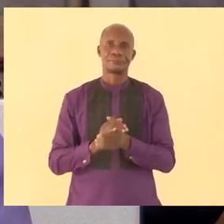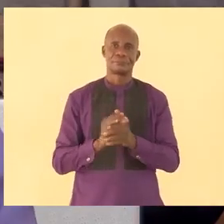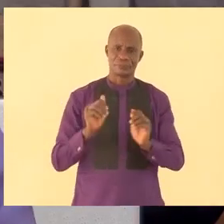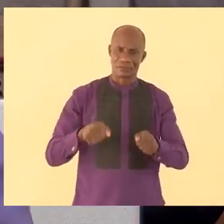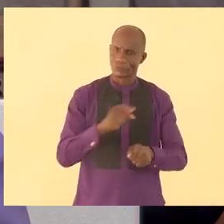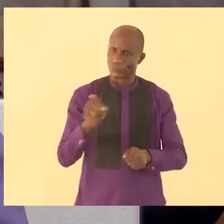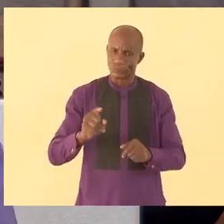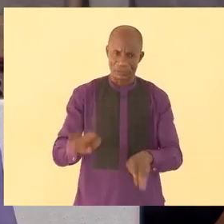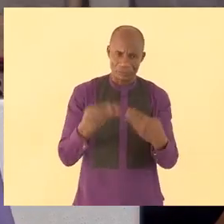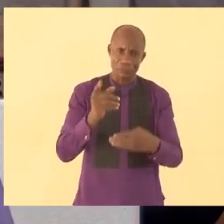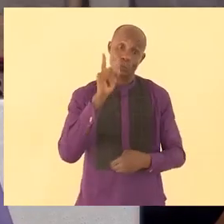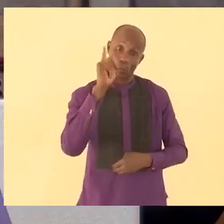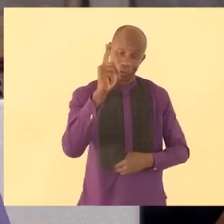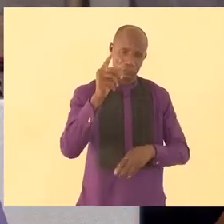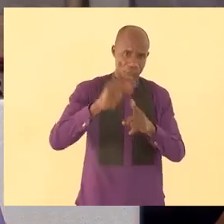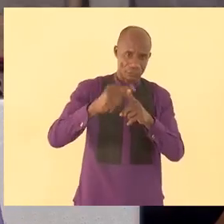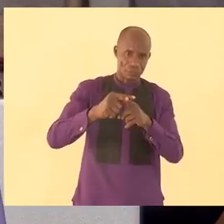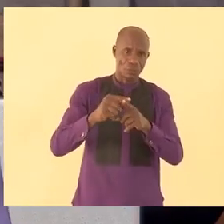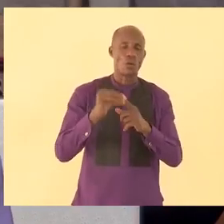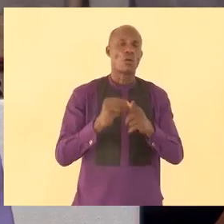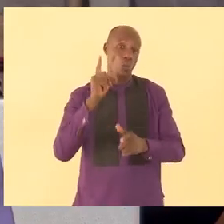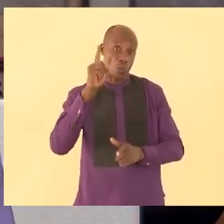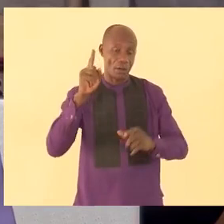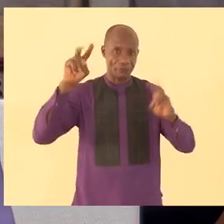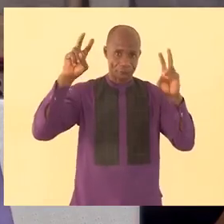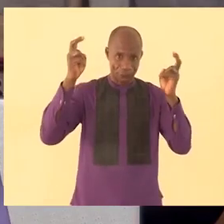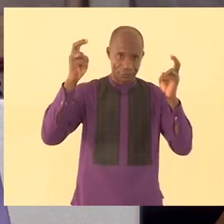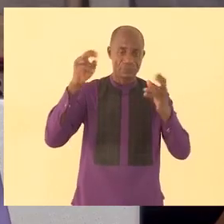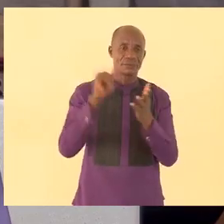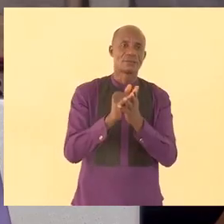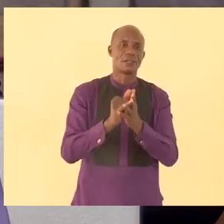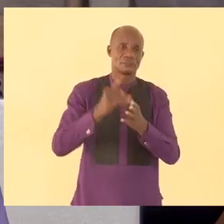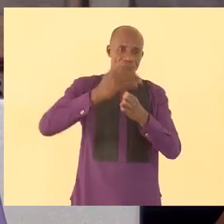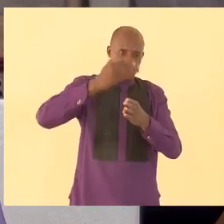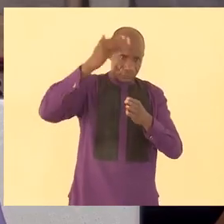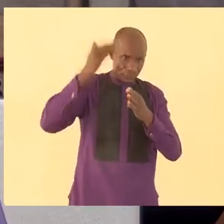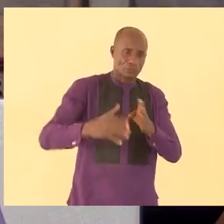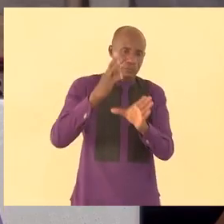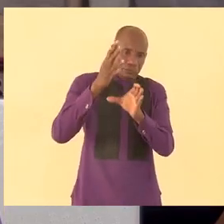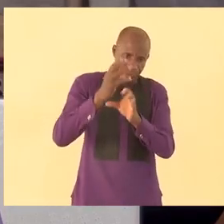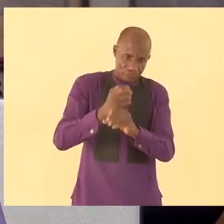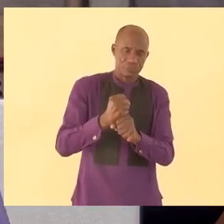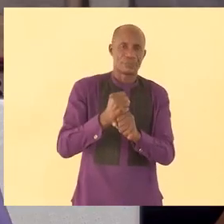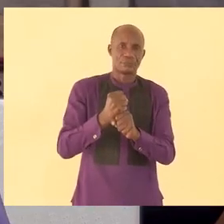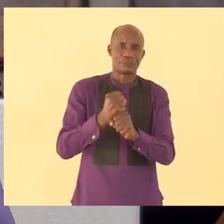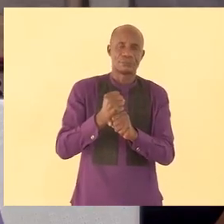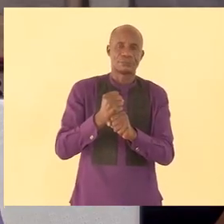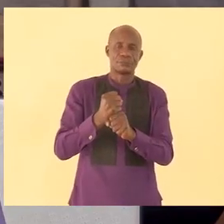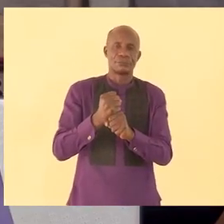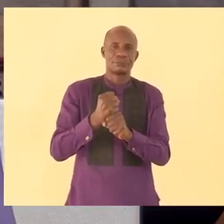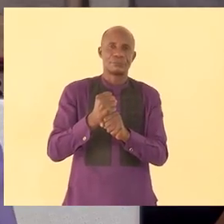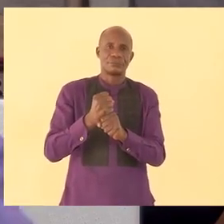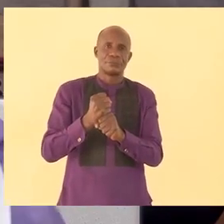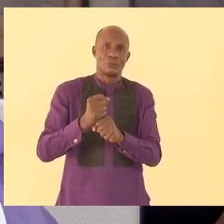Can you give me one word or one phrase that adequately summarizes,